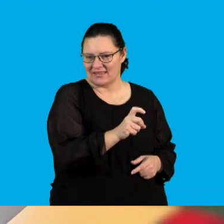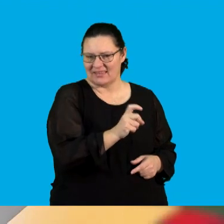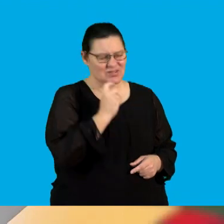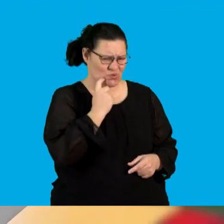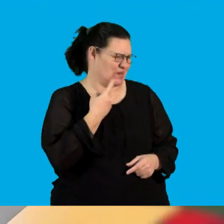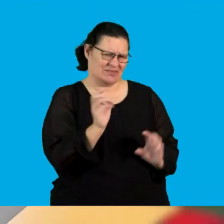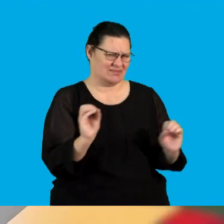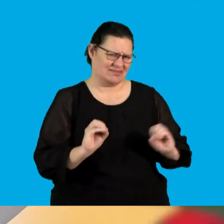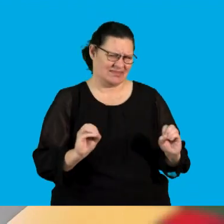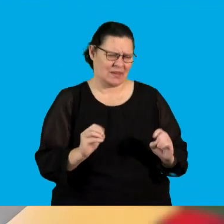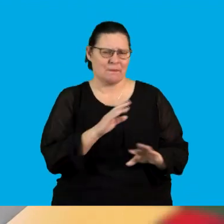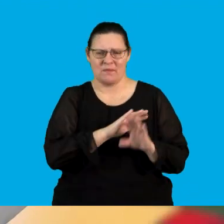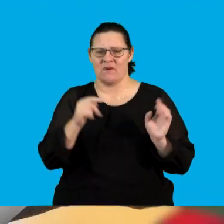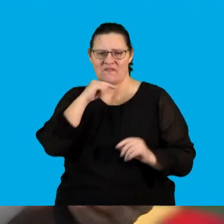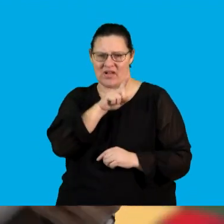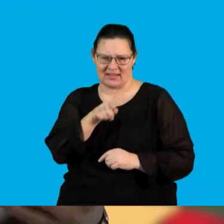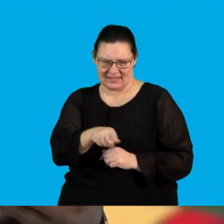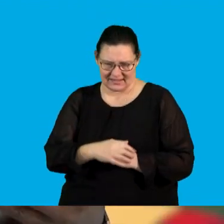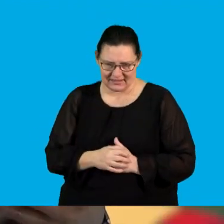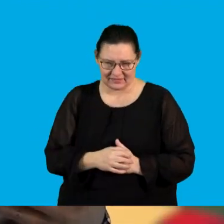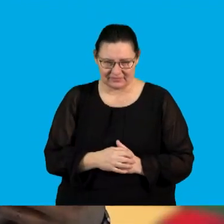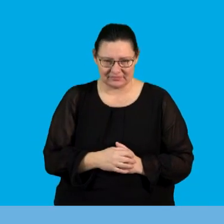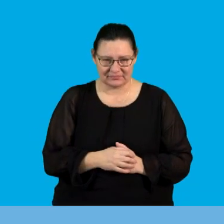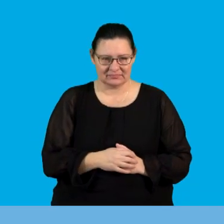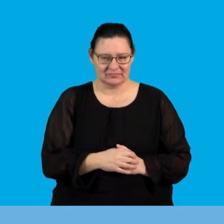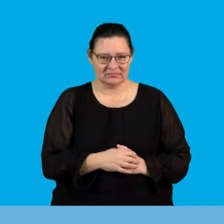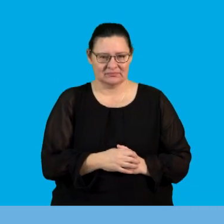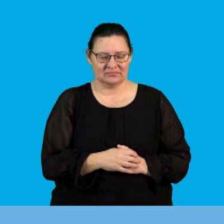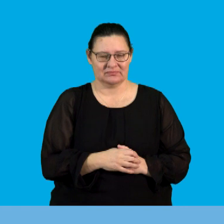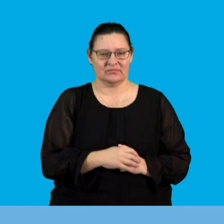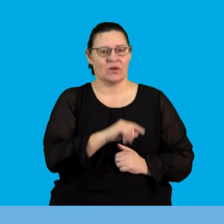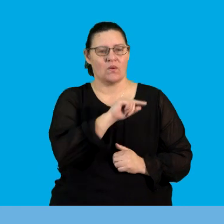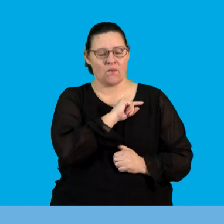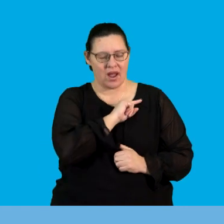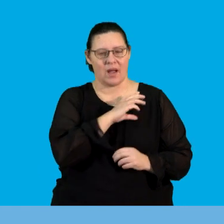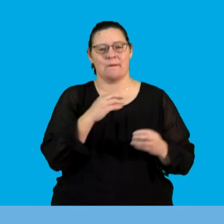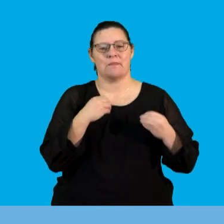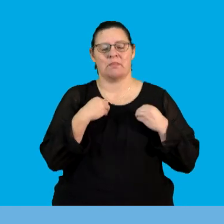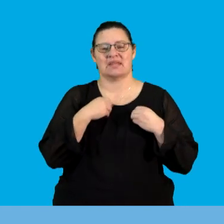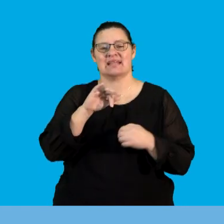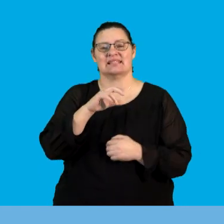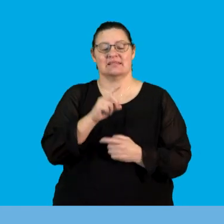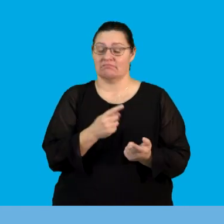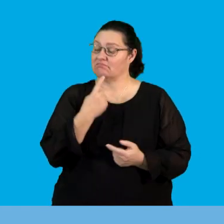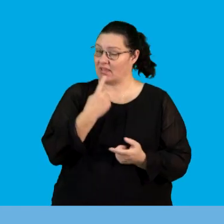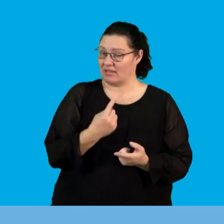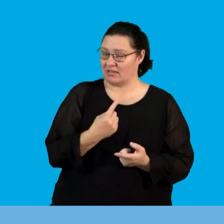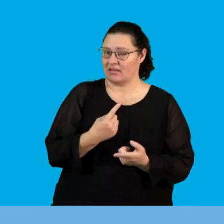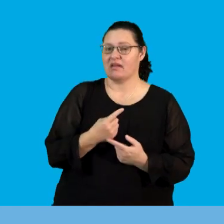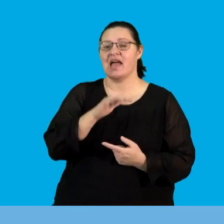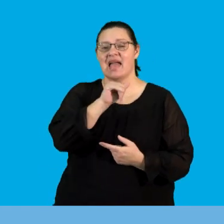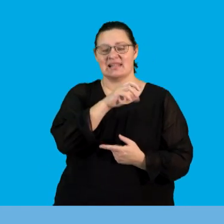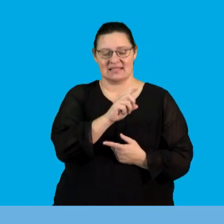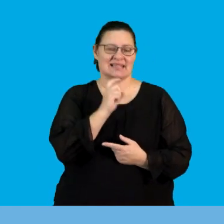needs to taste sour. So therefore, this statement is false because the properties of acids tell us